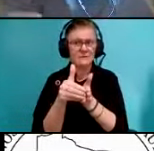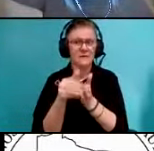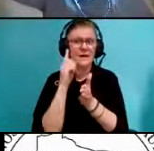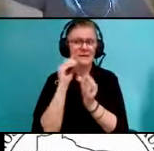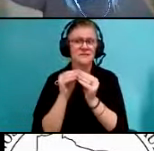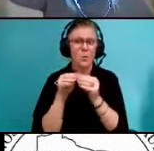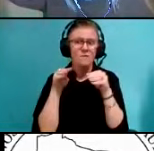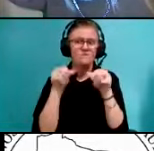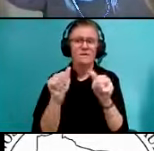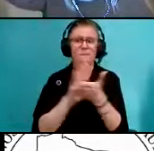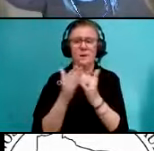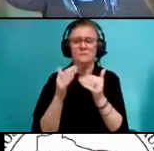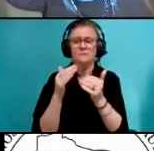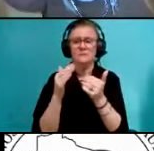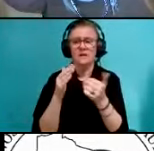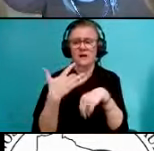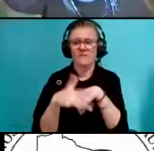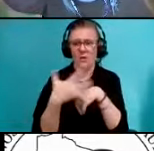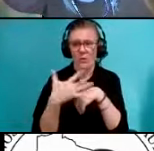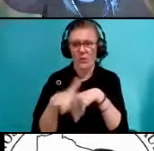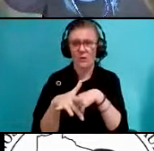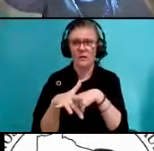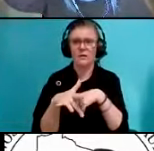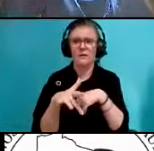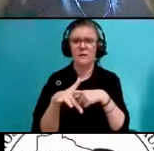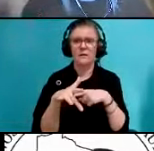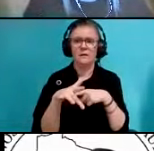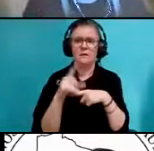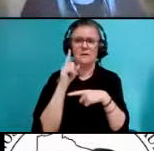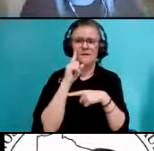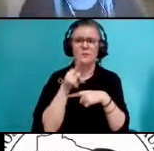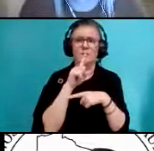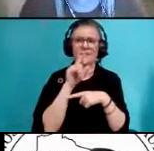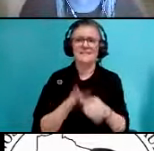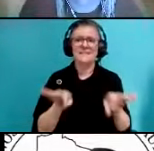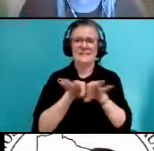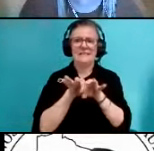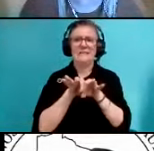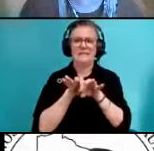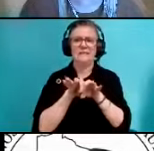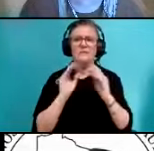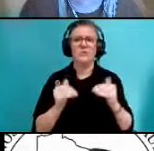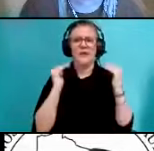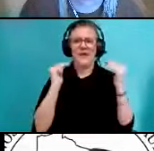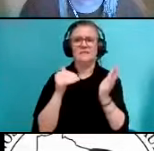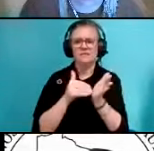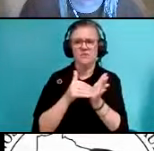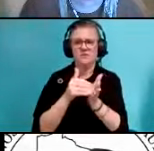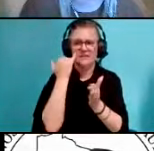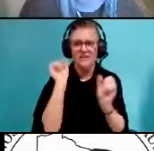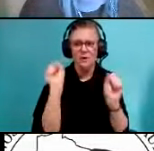more funding becomes available for operations in the future. I'm sure this is one of the key corridors MCTS would try to enhance frequencies if they could.